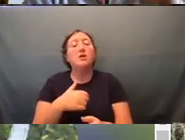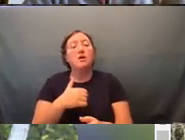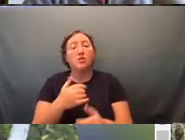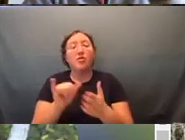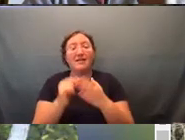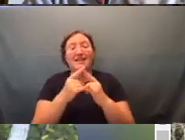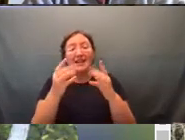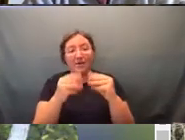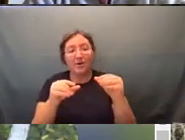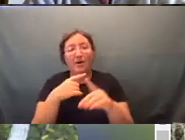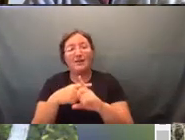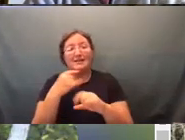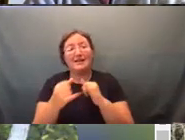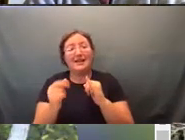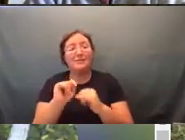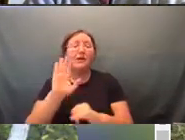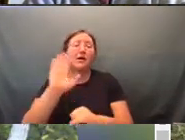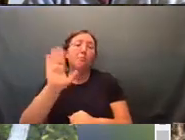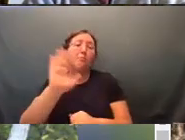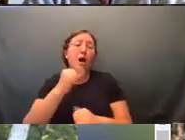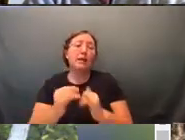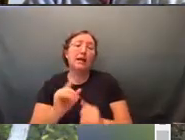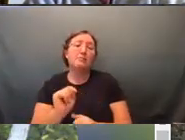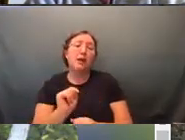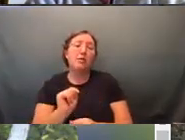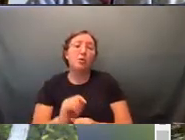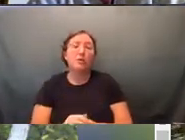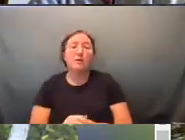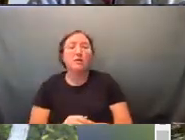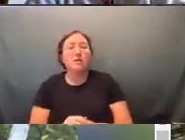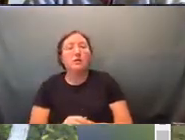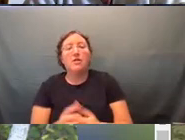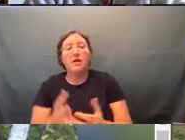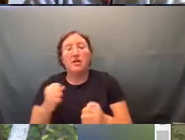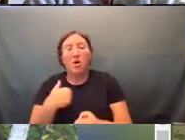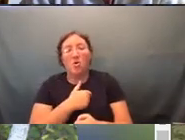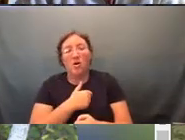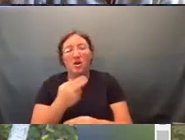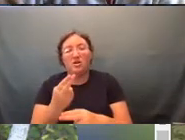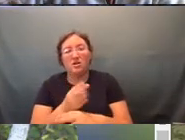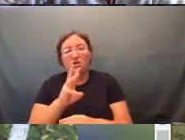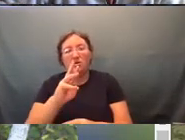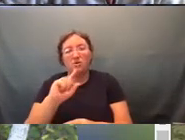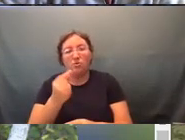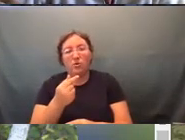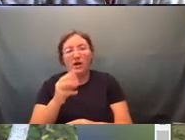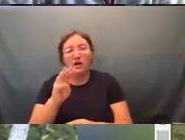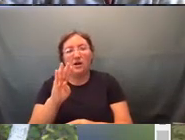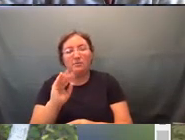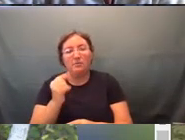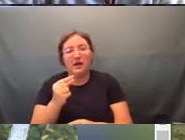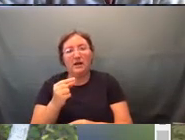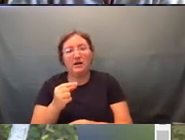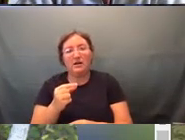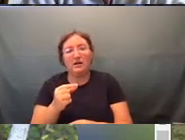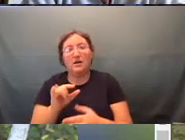last bathroom, my last formal bathroom. They really don't want us using wag bags, which is like pooping into a